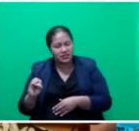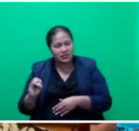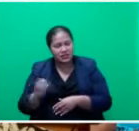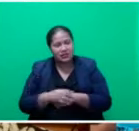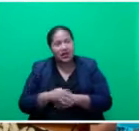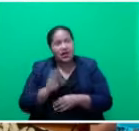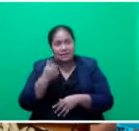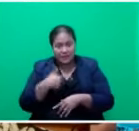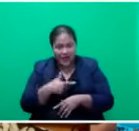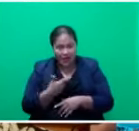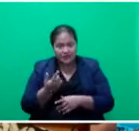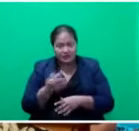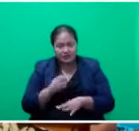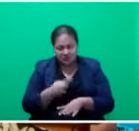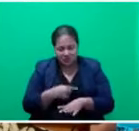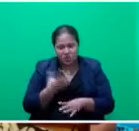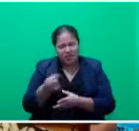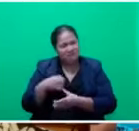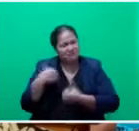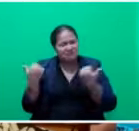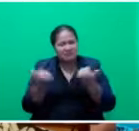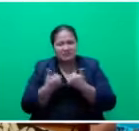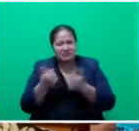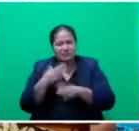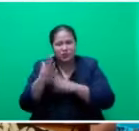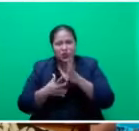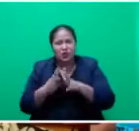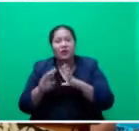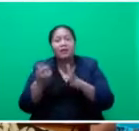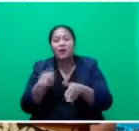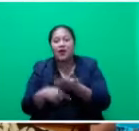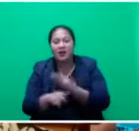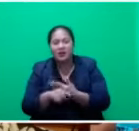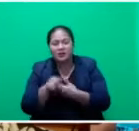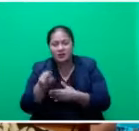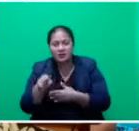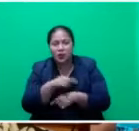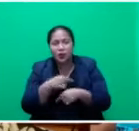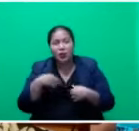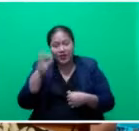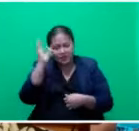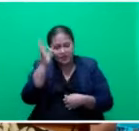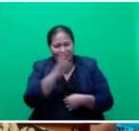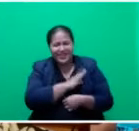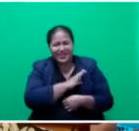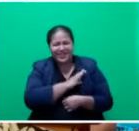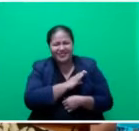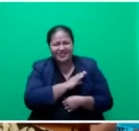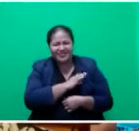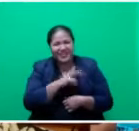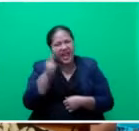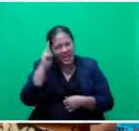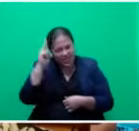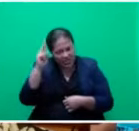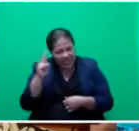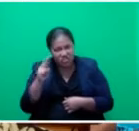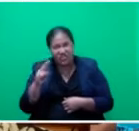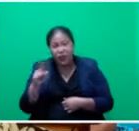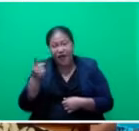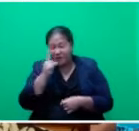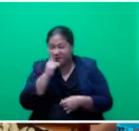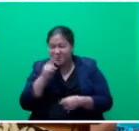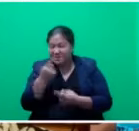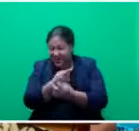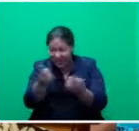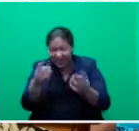principal fortress is impregnable because we believe national interest must always be paramount and not